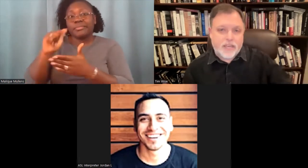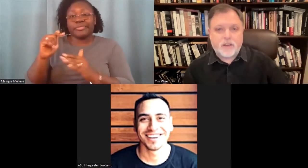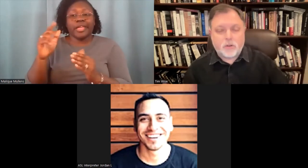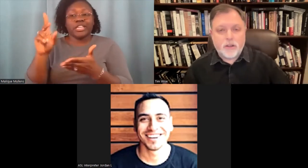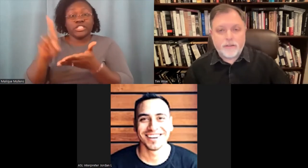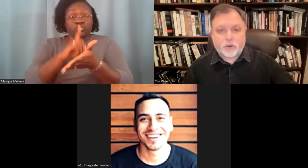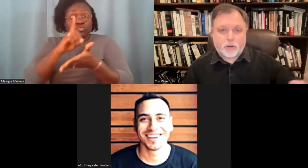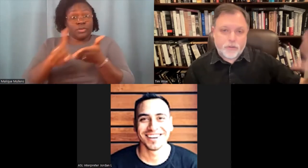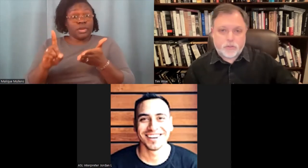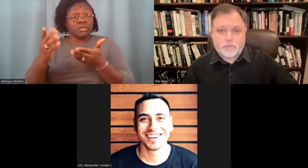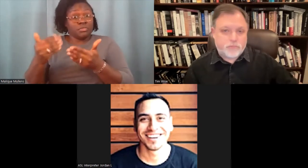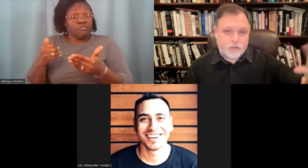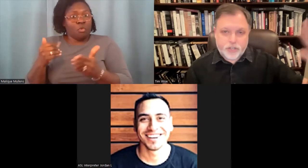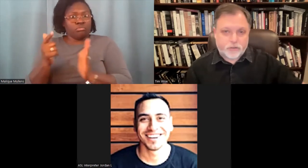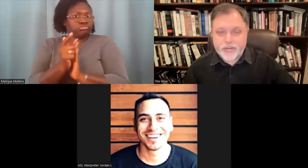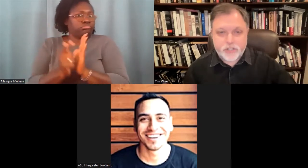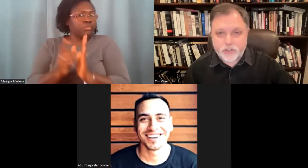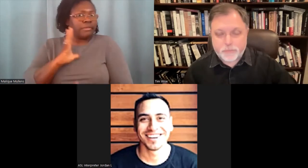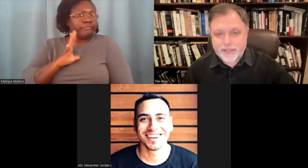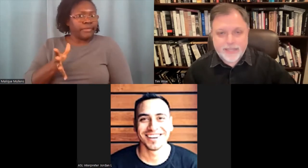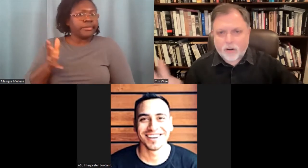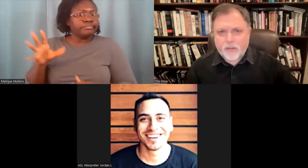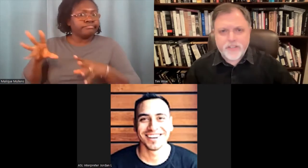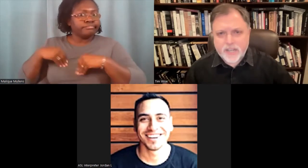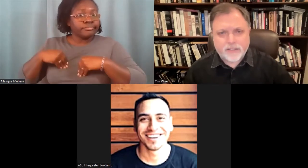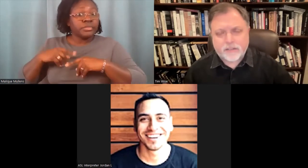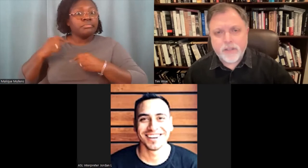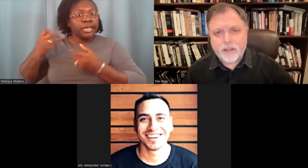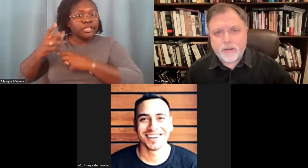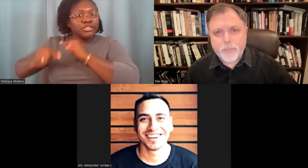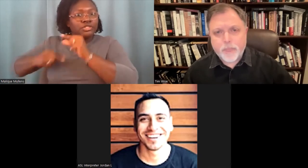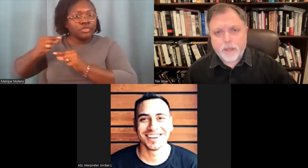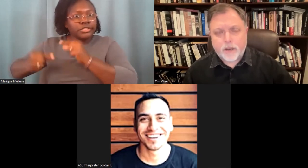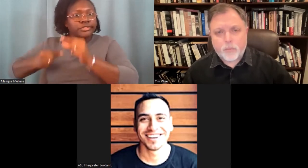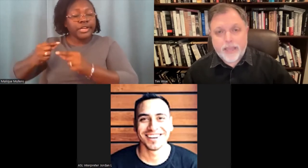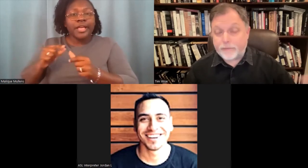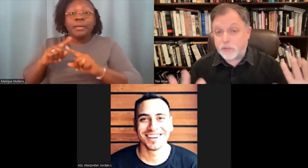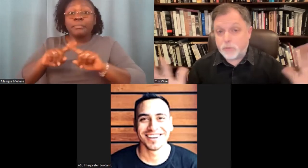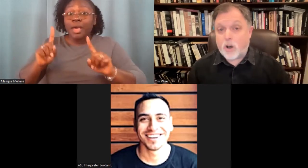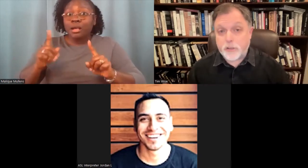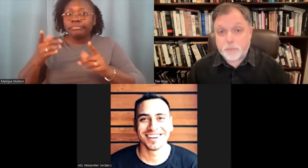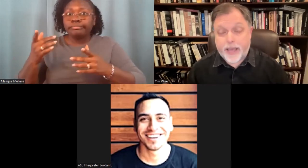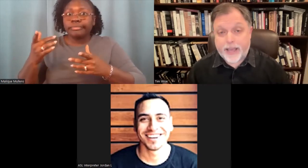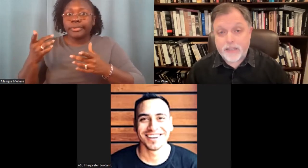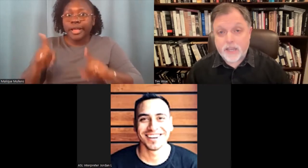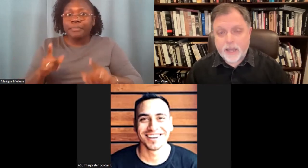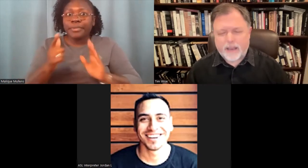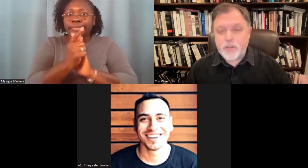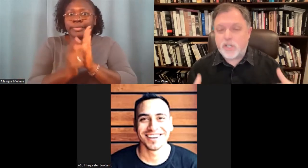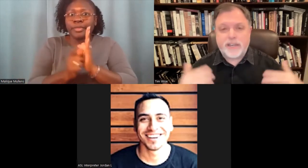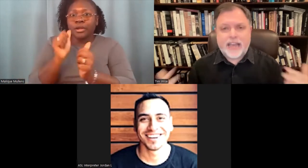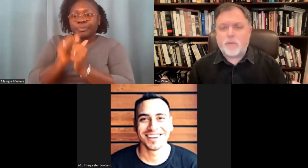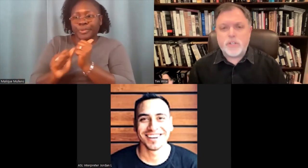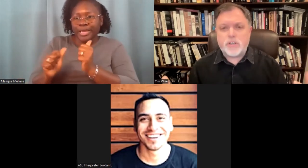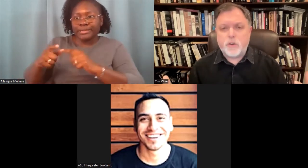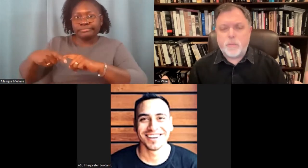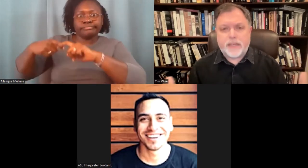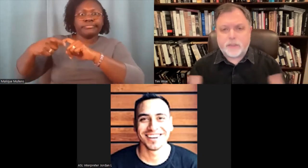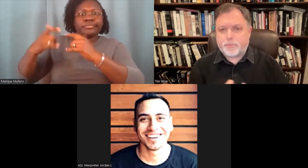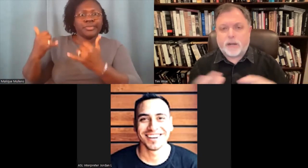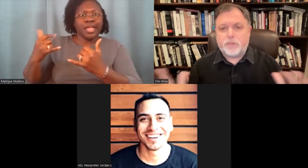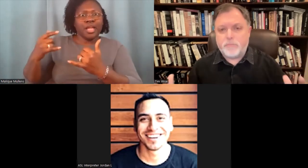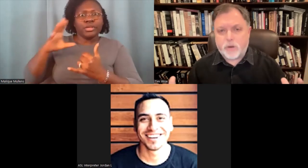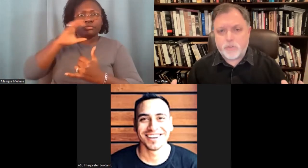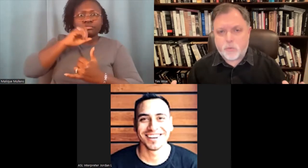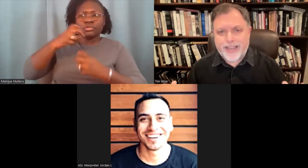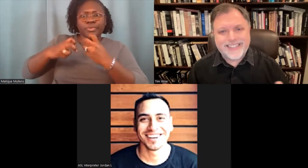was legal for all those, you know, generations. But then all of a sudden, you know, we have some laws passed and we should now assume that